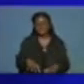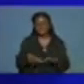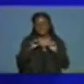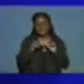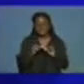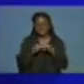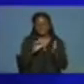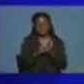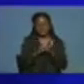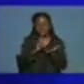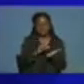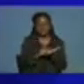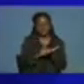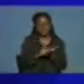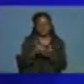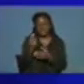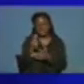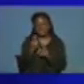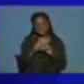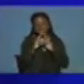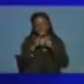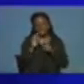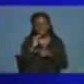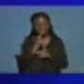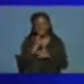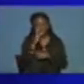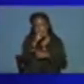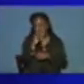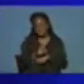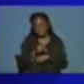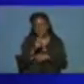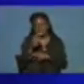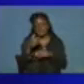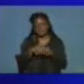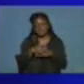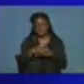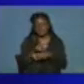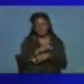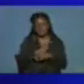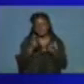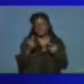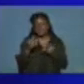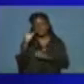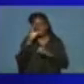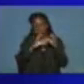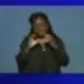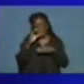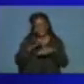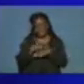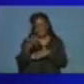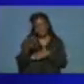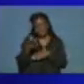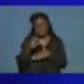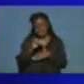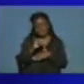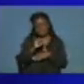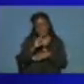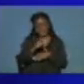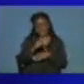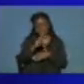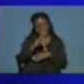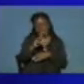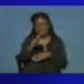still on Crime News, a couple to answer some serious questions after police executed a search warrant on their Maxwell Lane